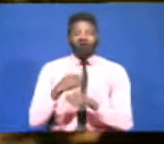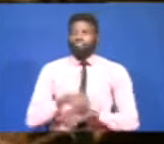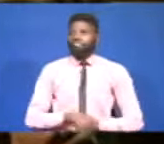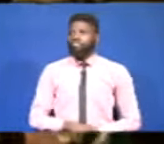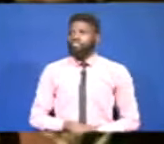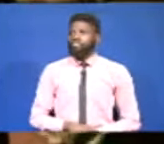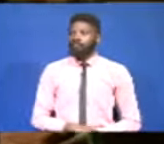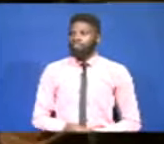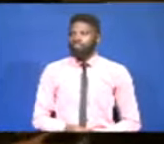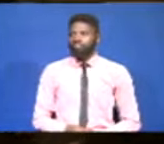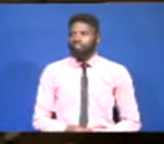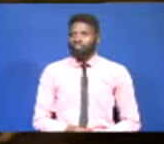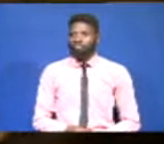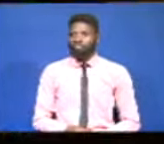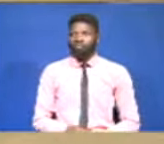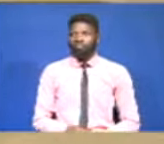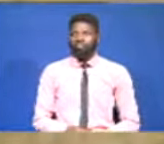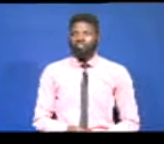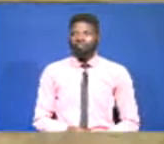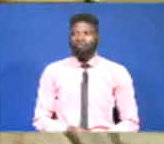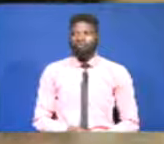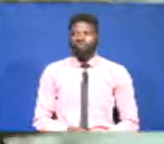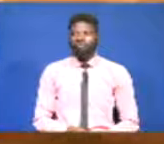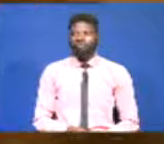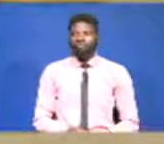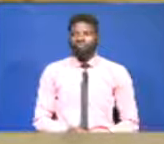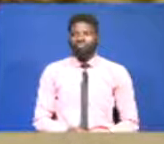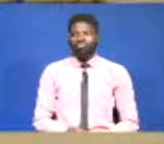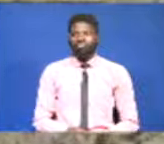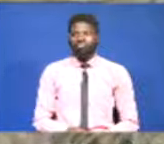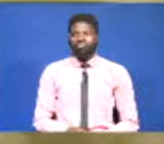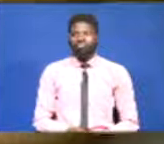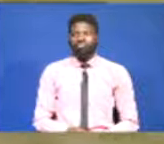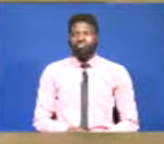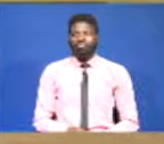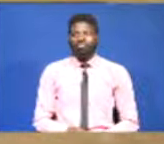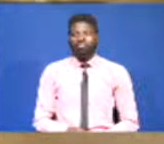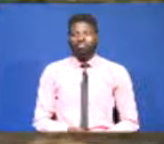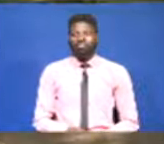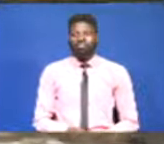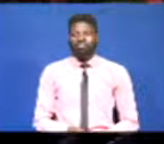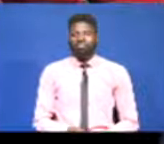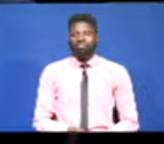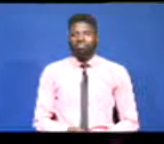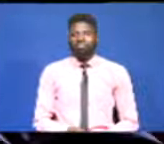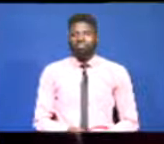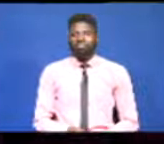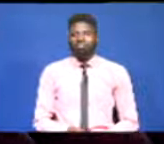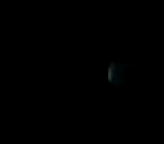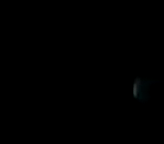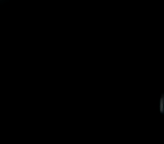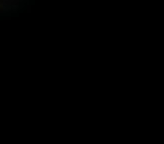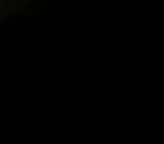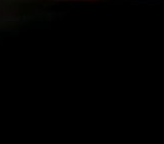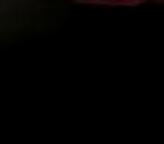Jacqueline Masharia for Cinemas and Theatre.